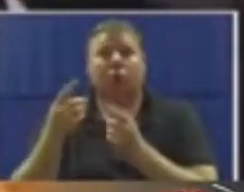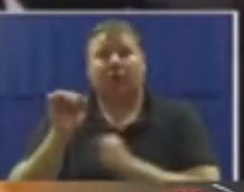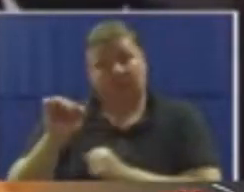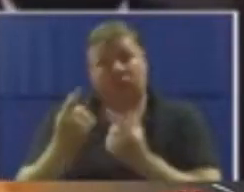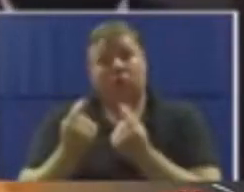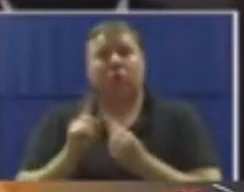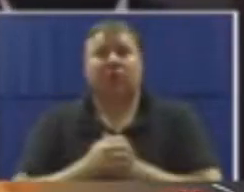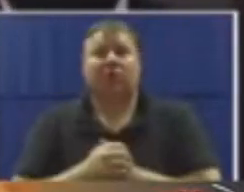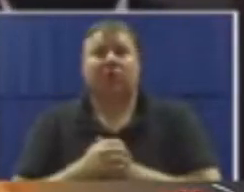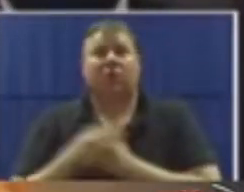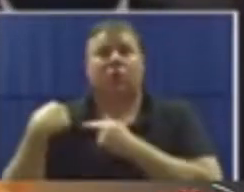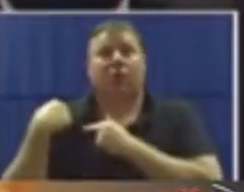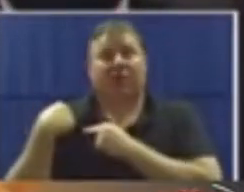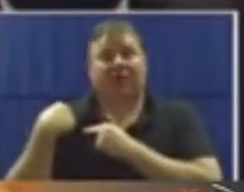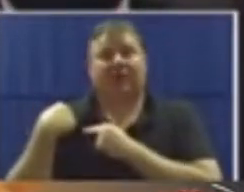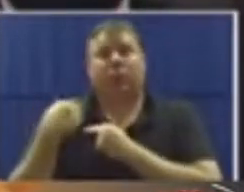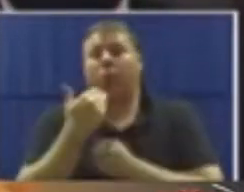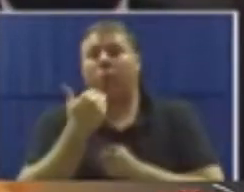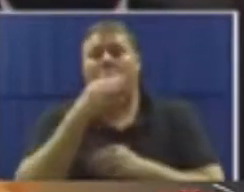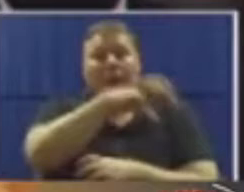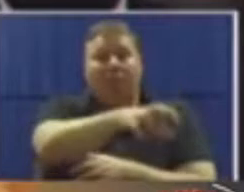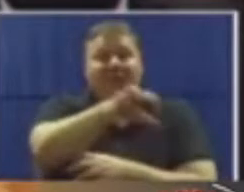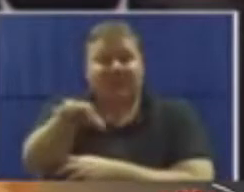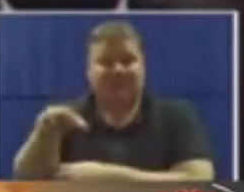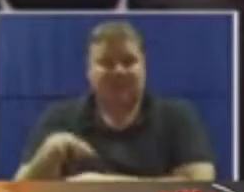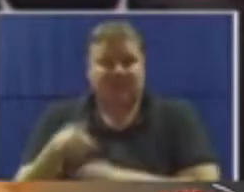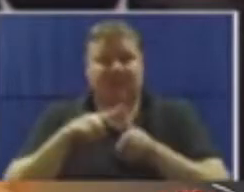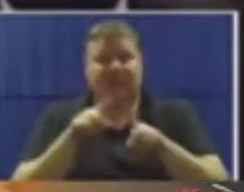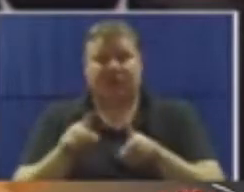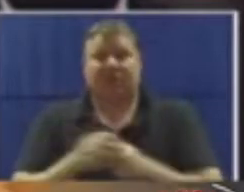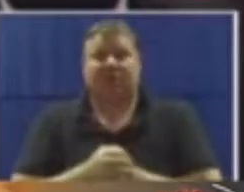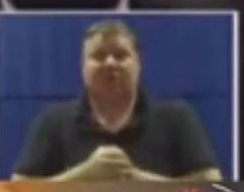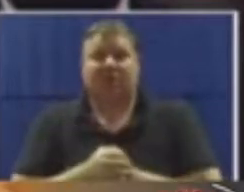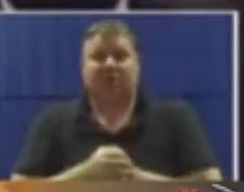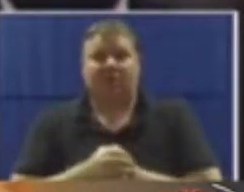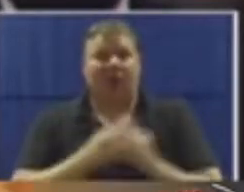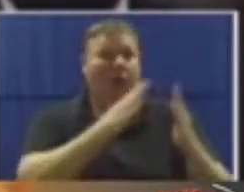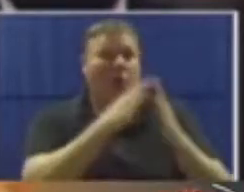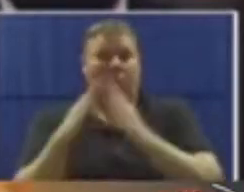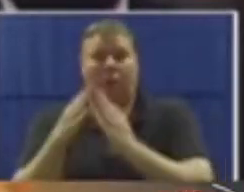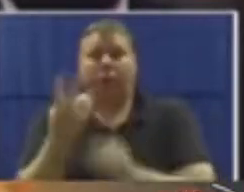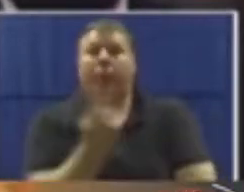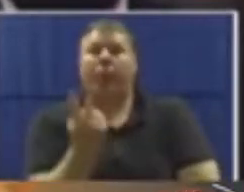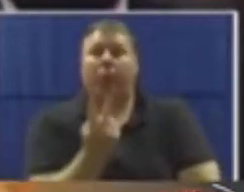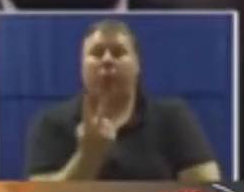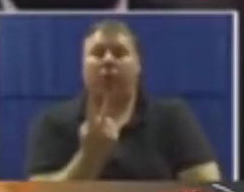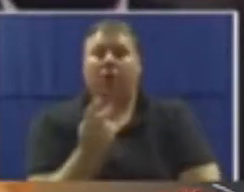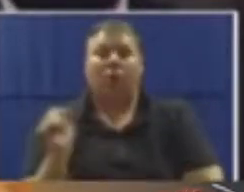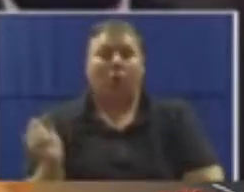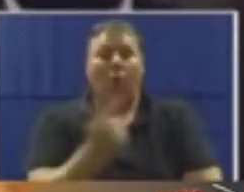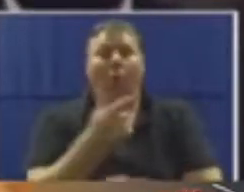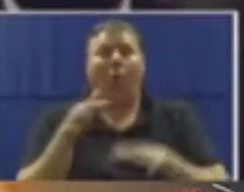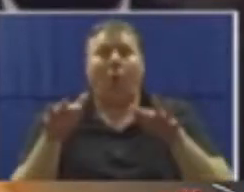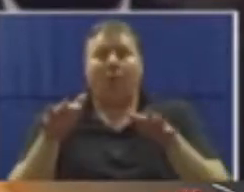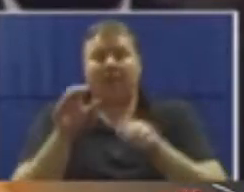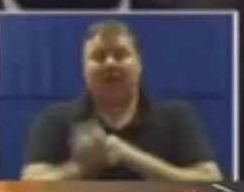That house represents the provinces. So, with these two houses, all the people in the country